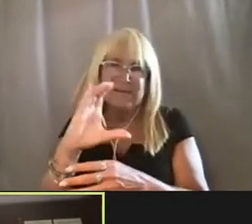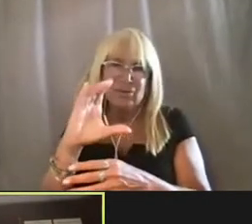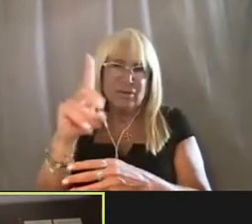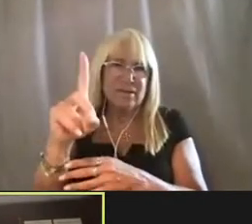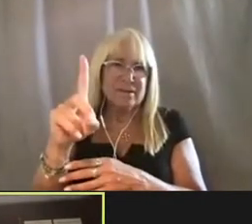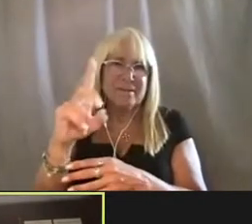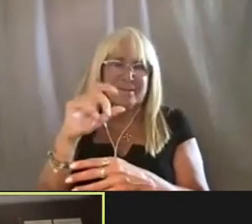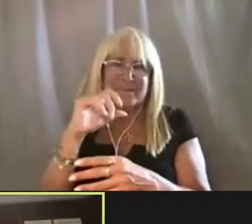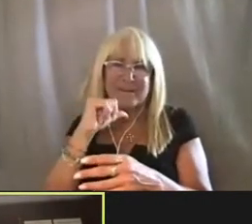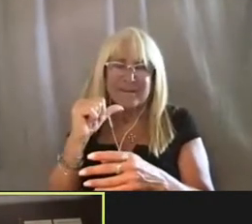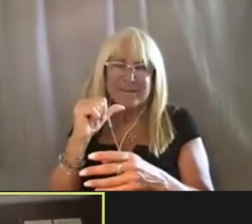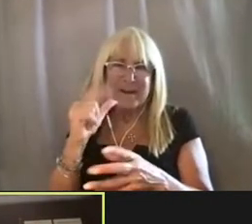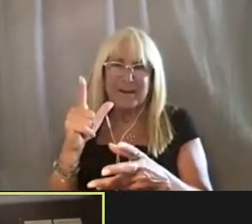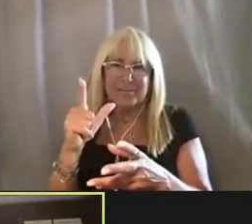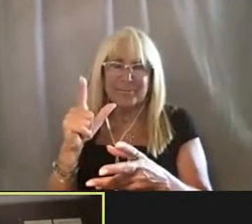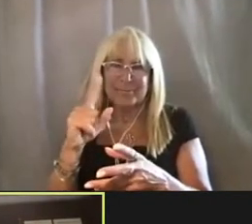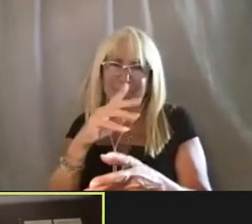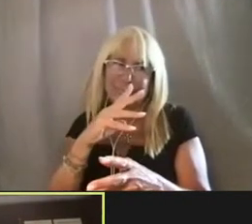tolling it